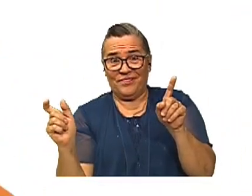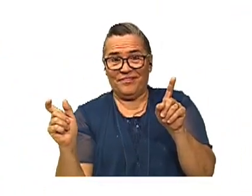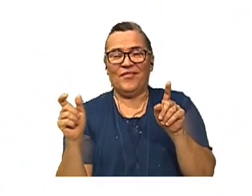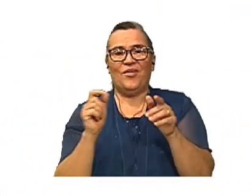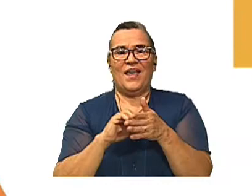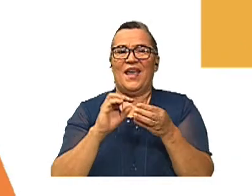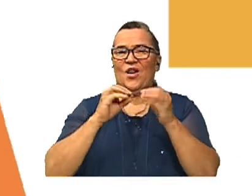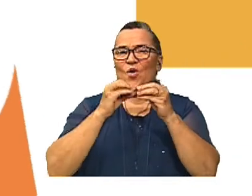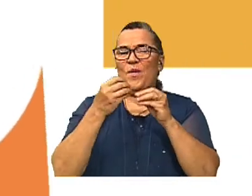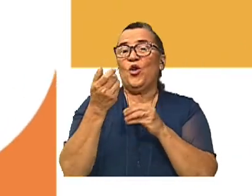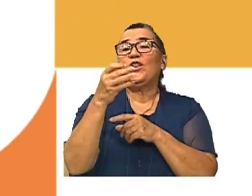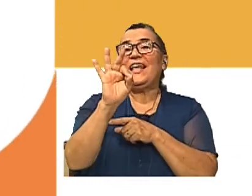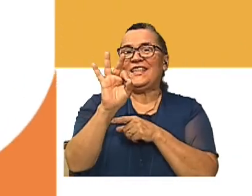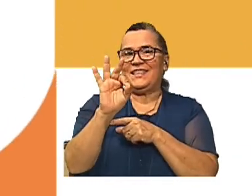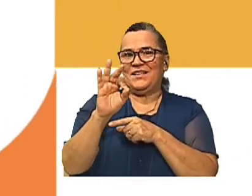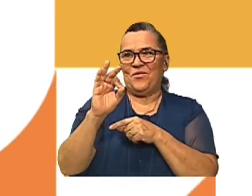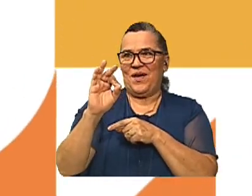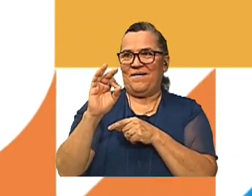20.